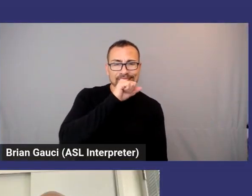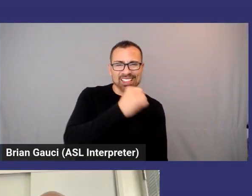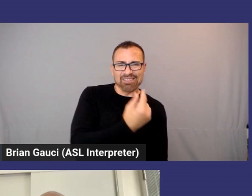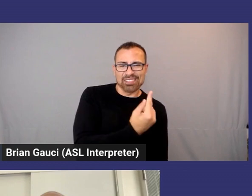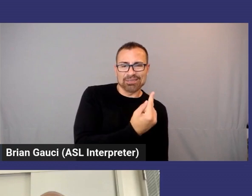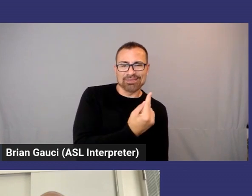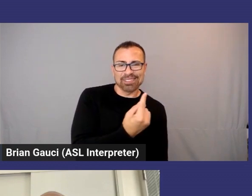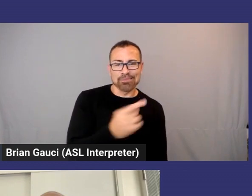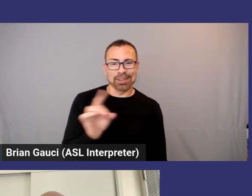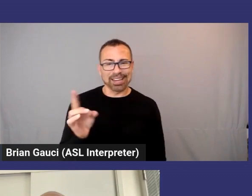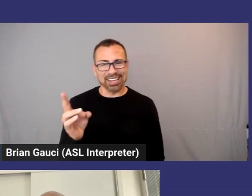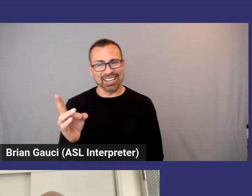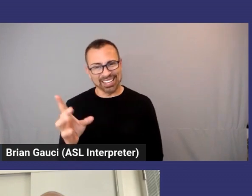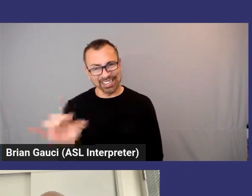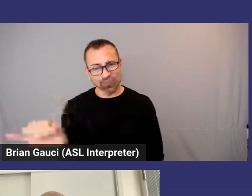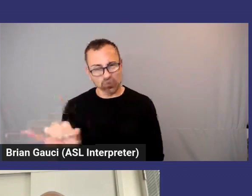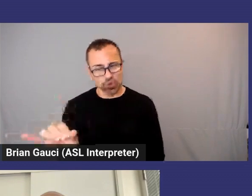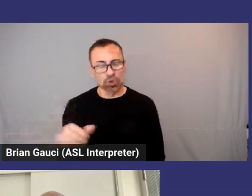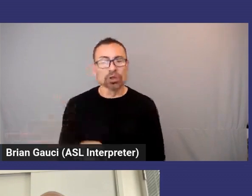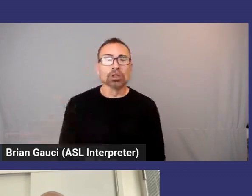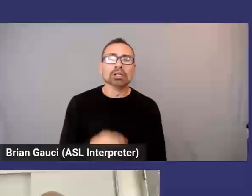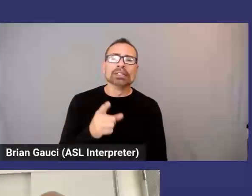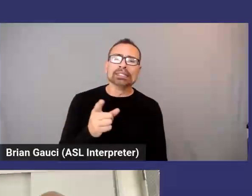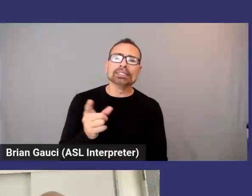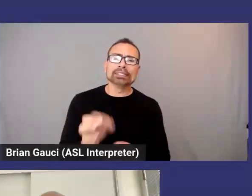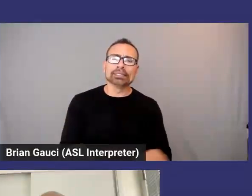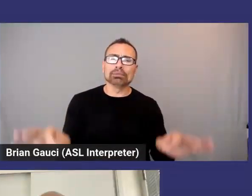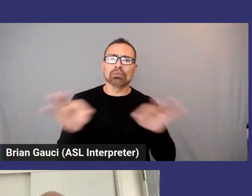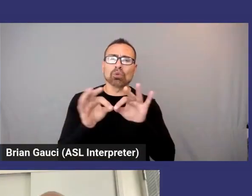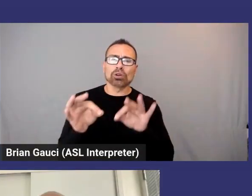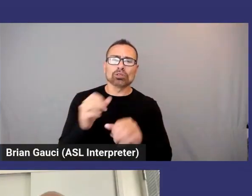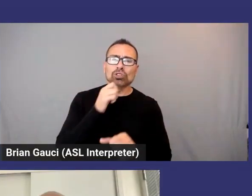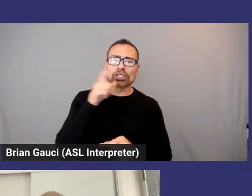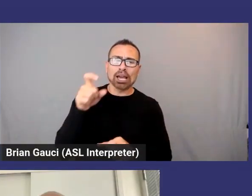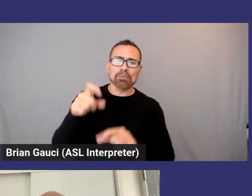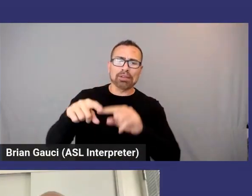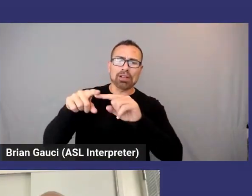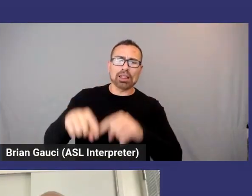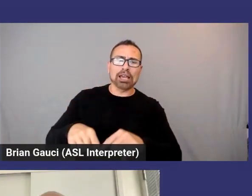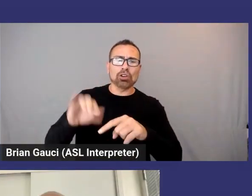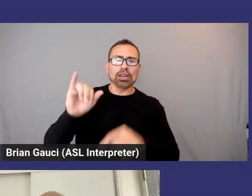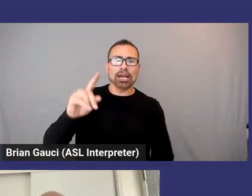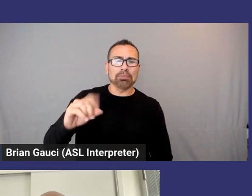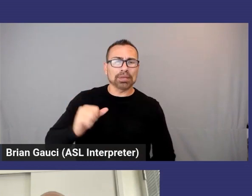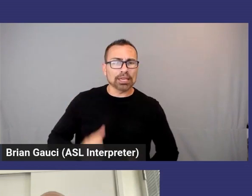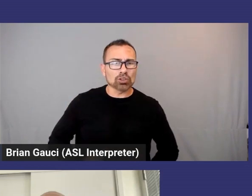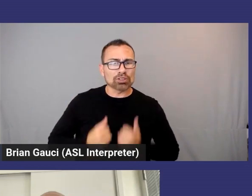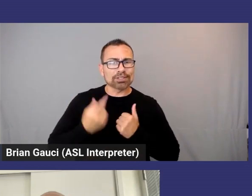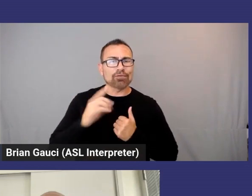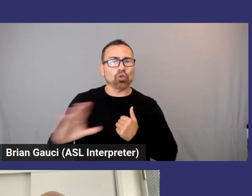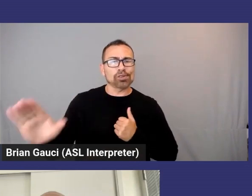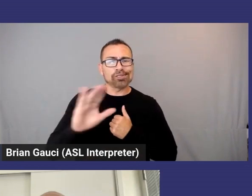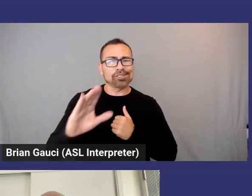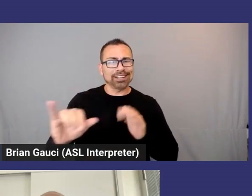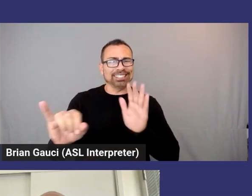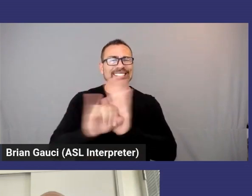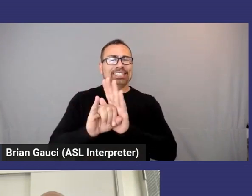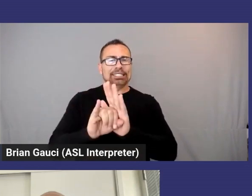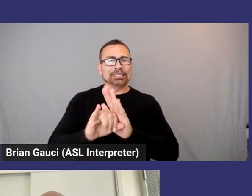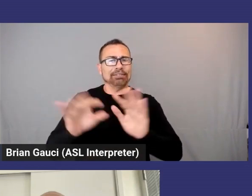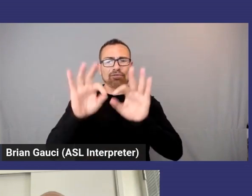because it's important. You shouldn't be relying on IP addresses for your identity framework. Like, that is critical. We don't want to do that.